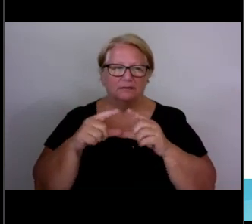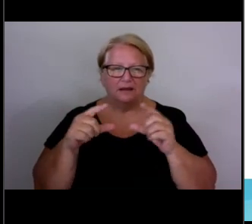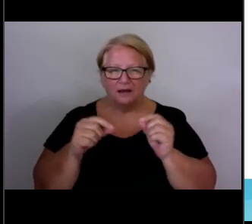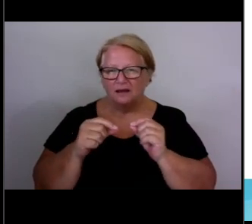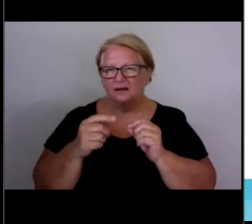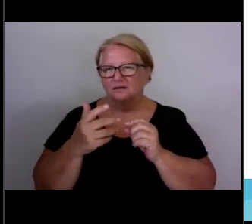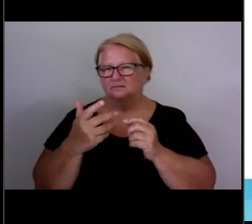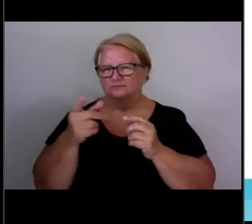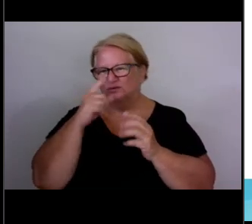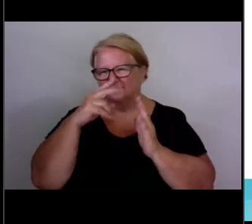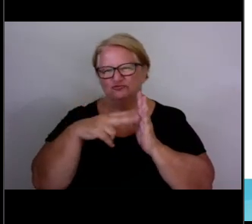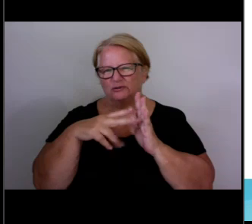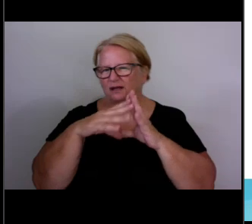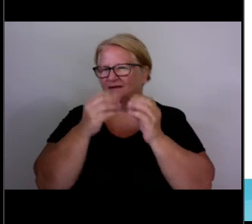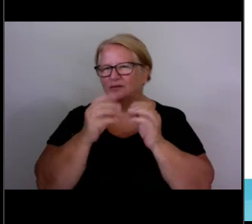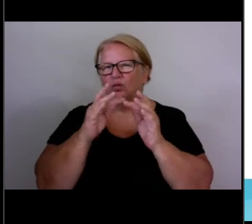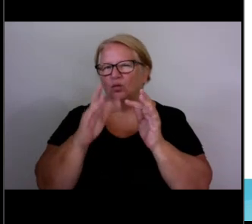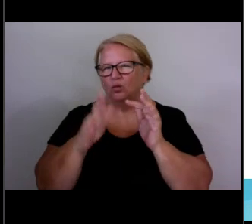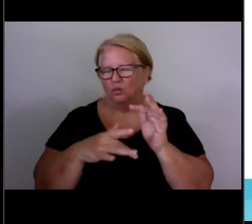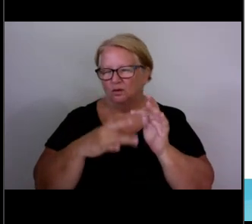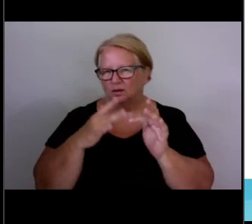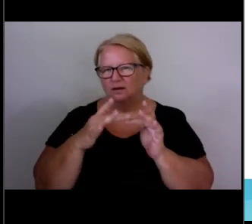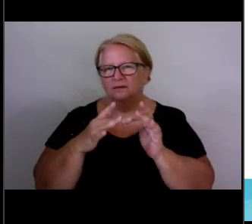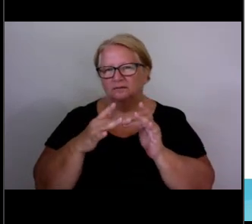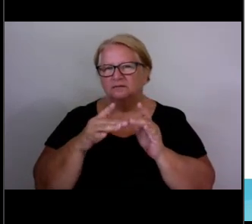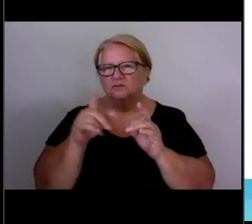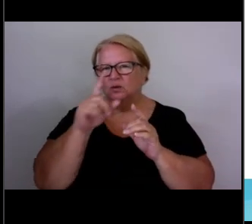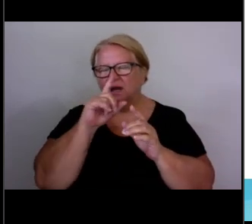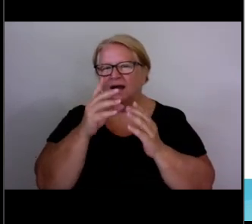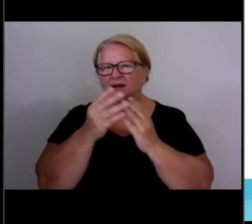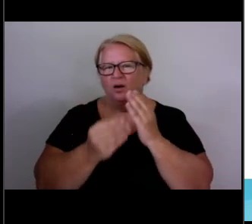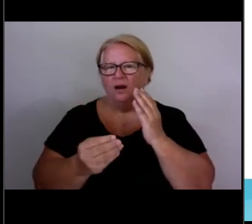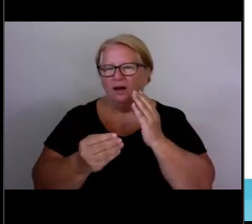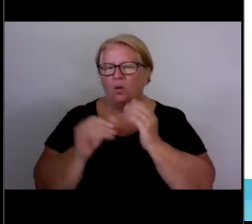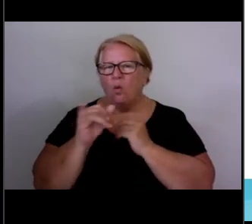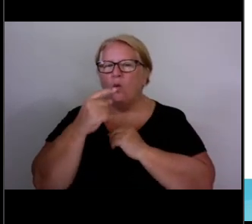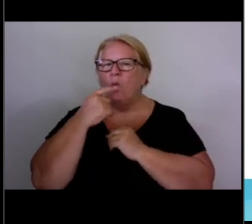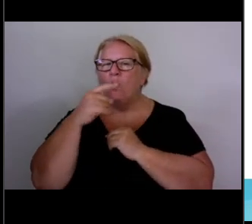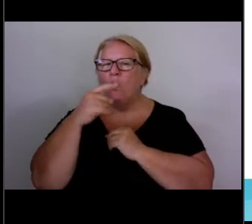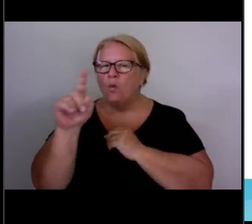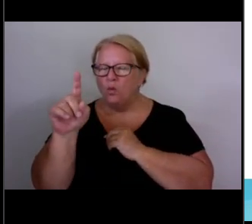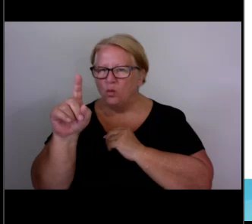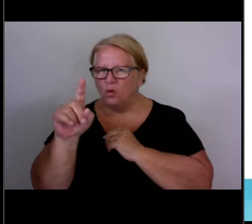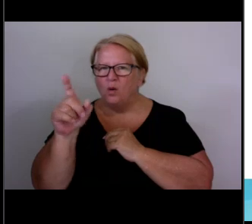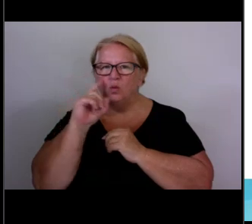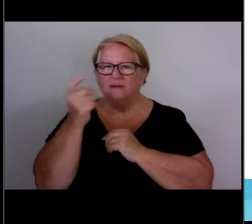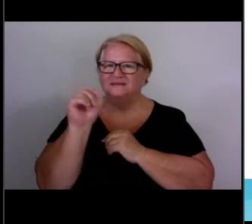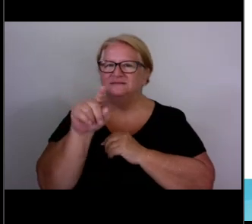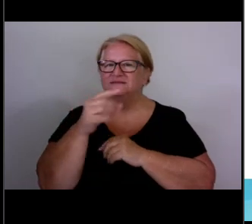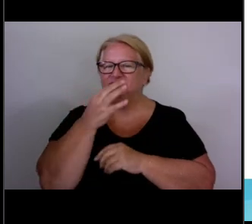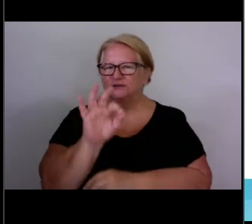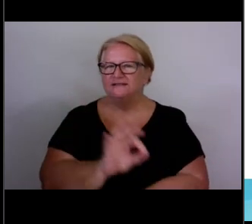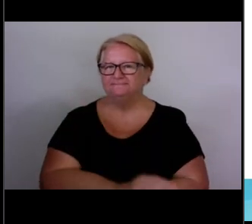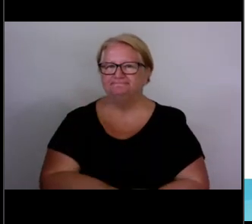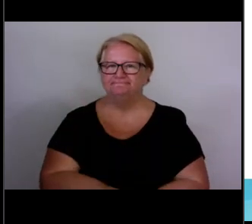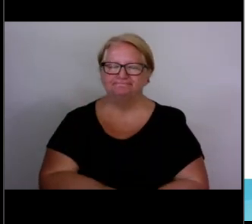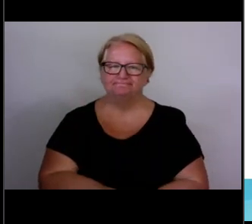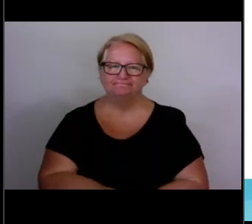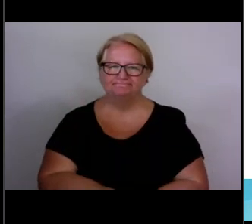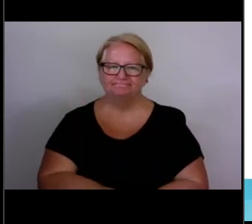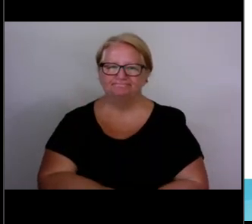all of this information online and you can download or order them and they will be sent to you for free. So they're free delivery and